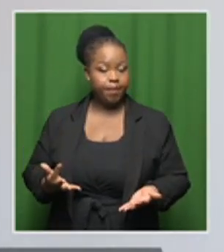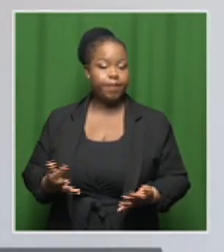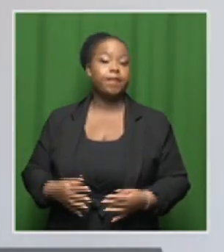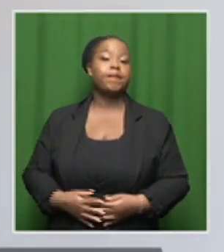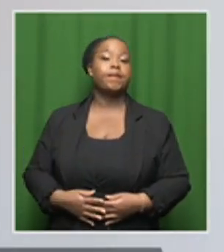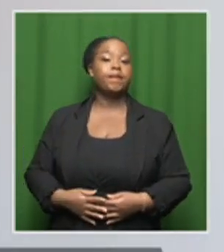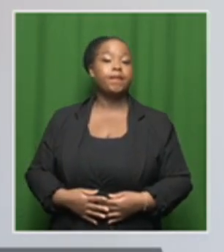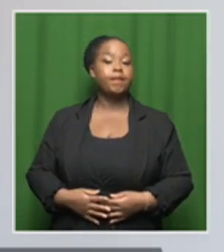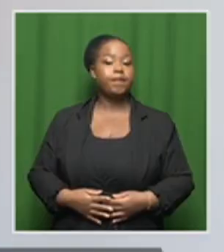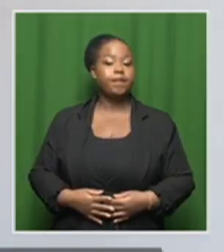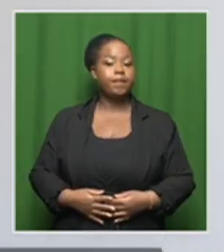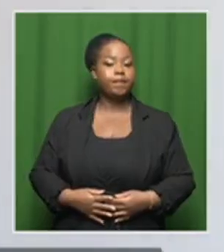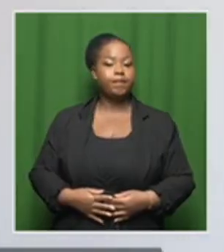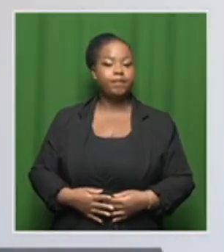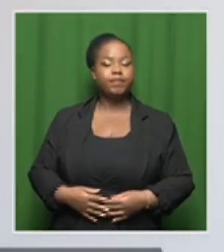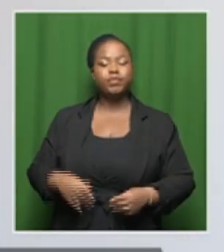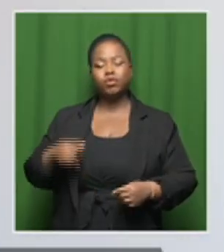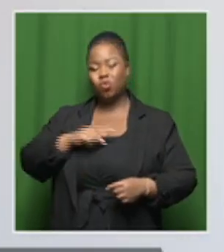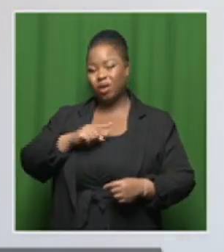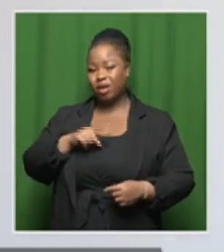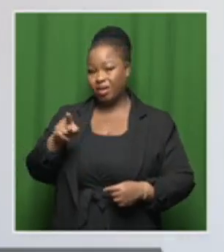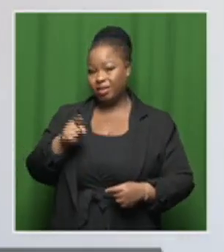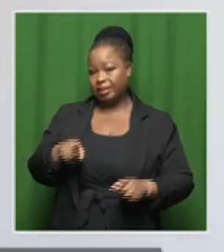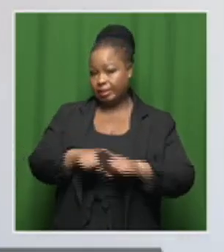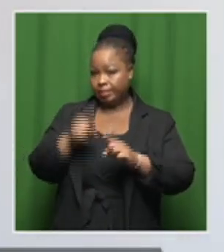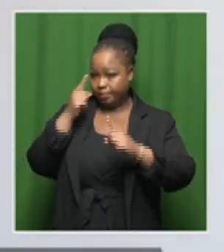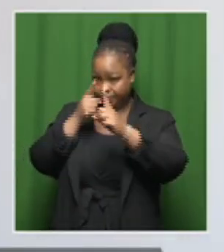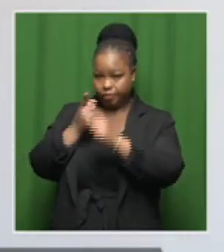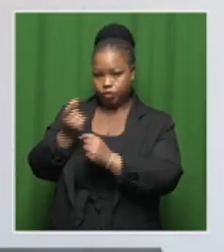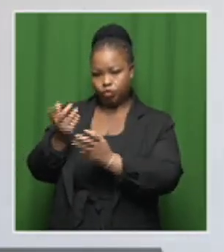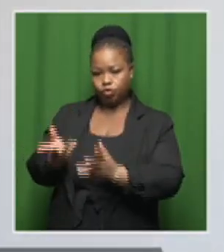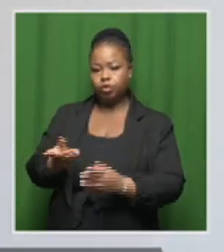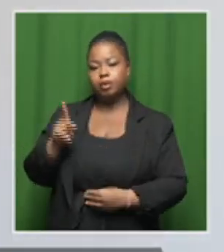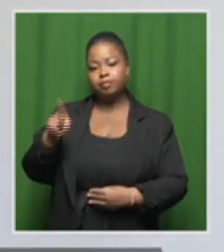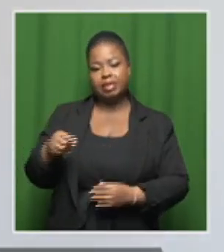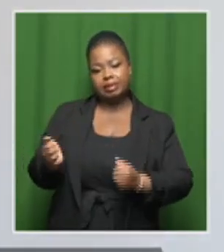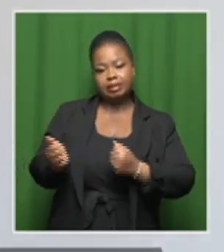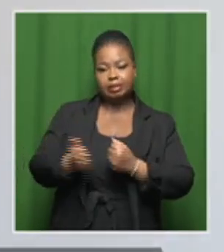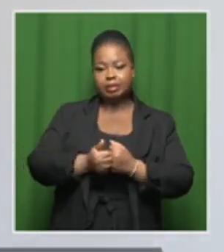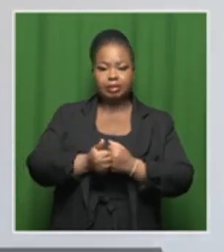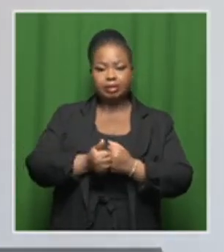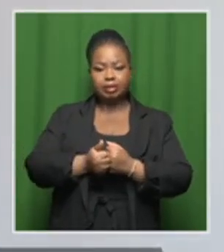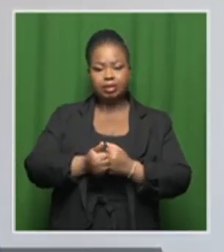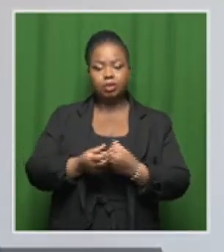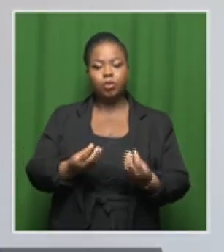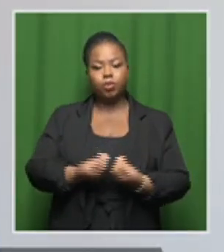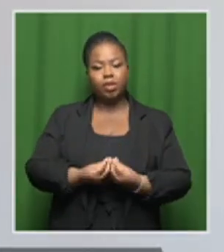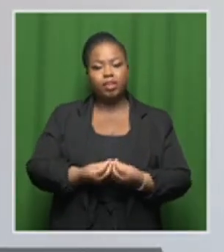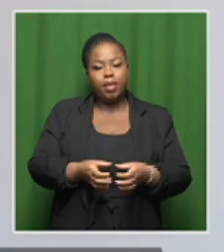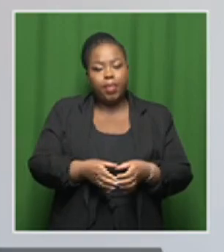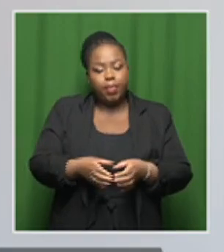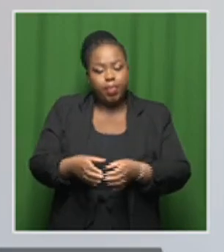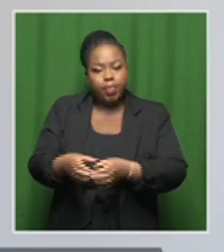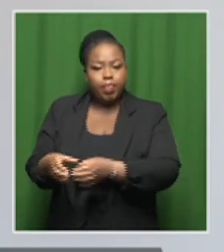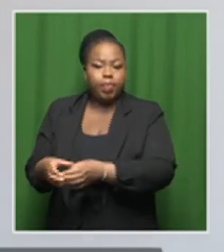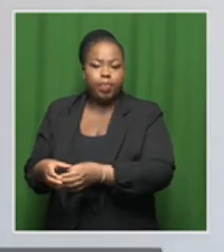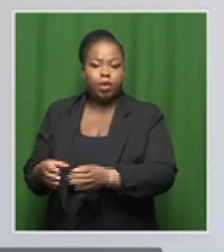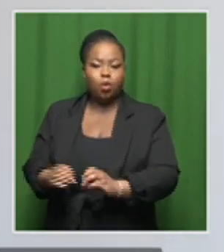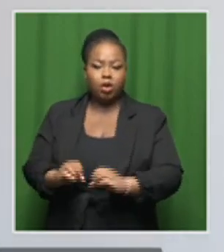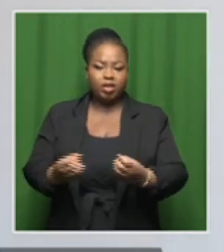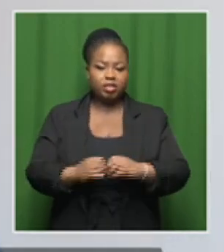alternative anti-capitalist politics that it wants to do, it has to partner with grassroots